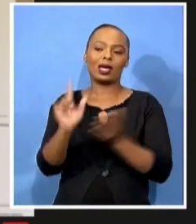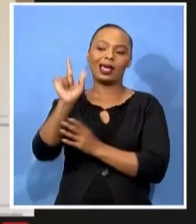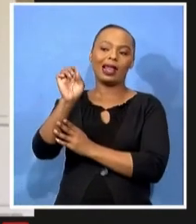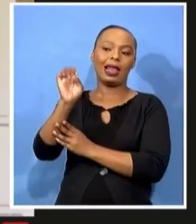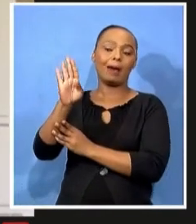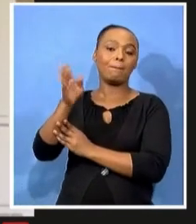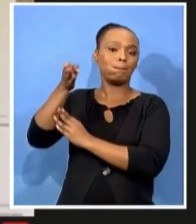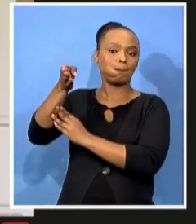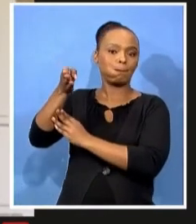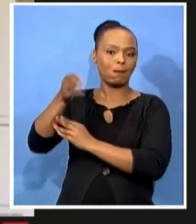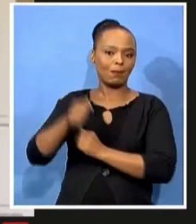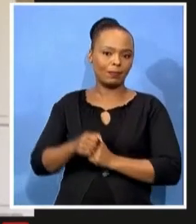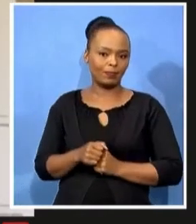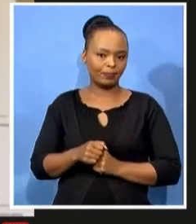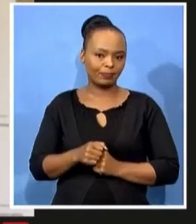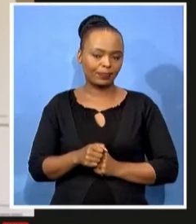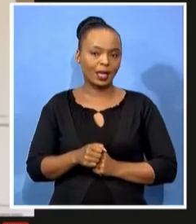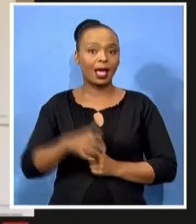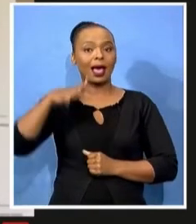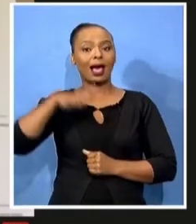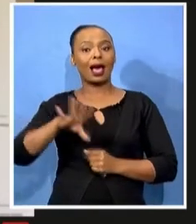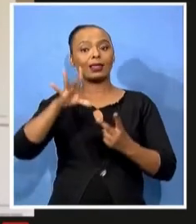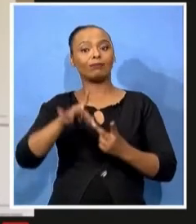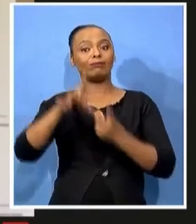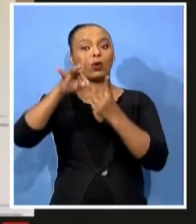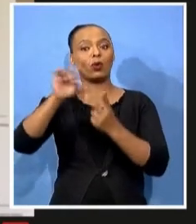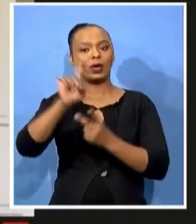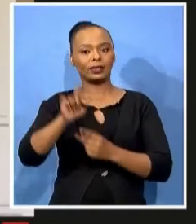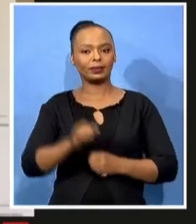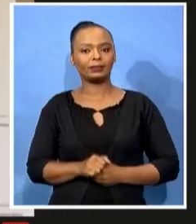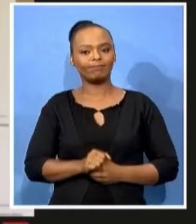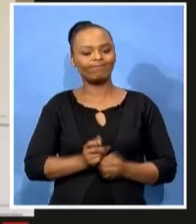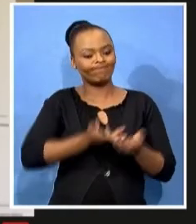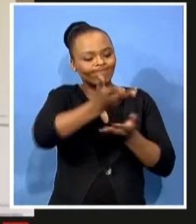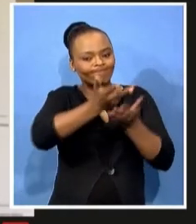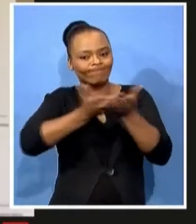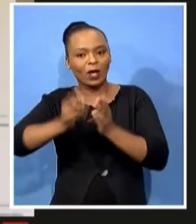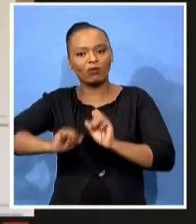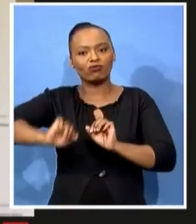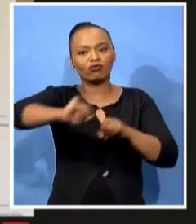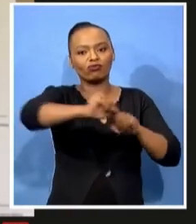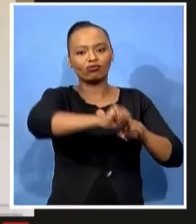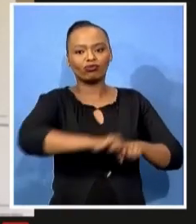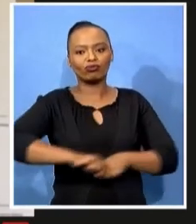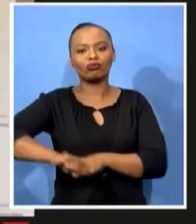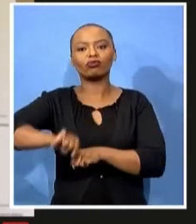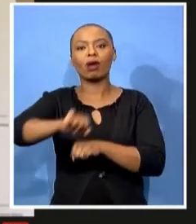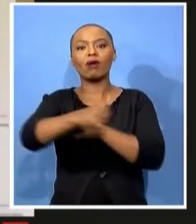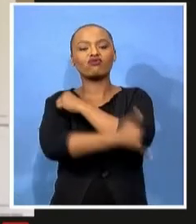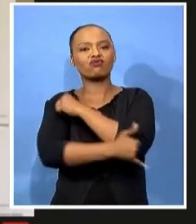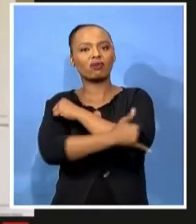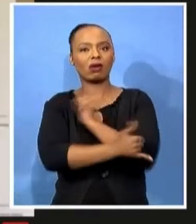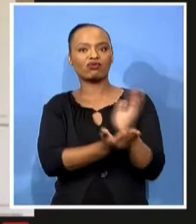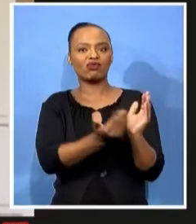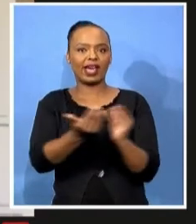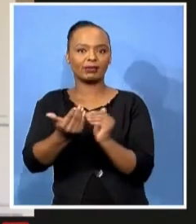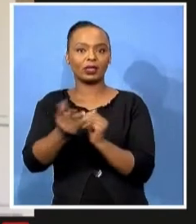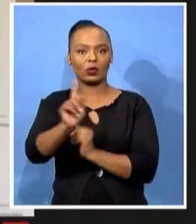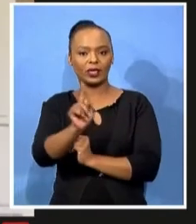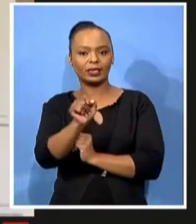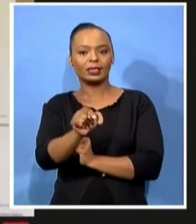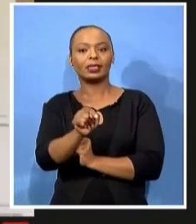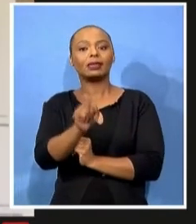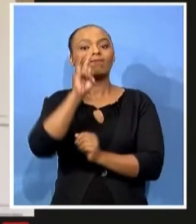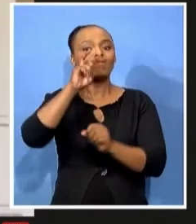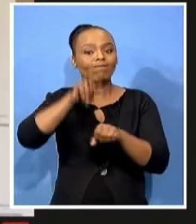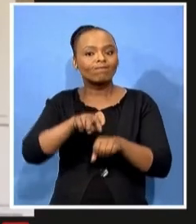was a bilateral agreement wherein countries were expected to put some contribution immediately